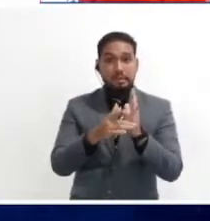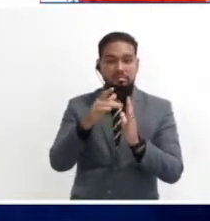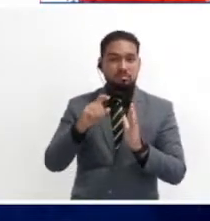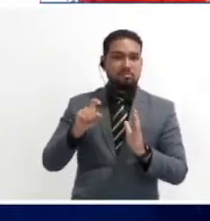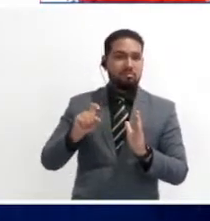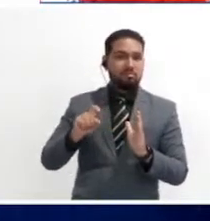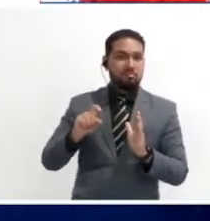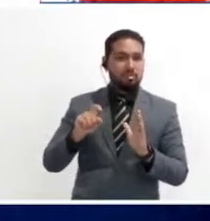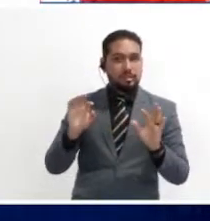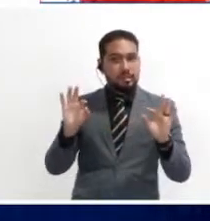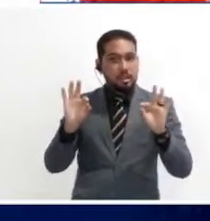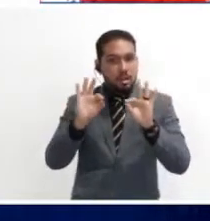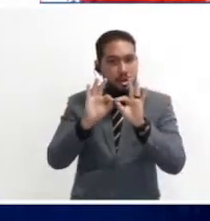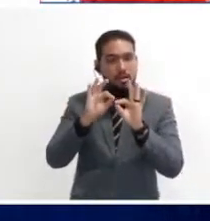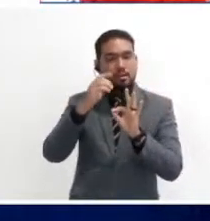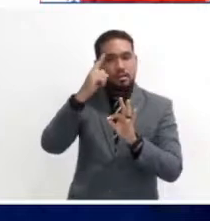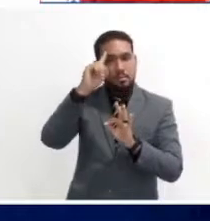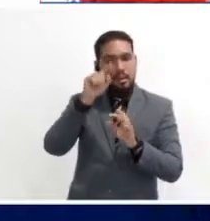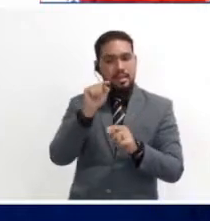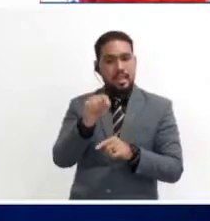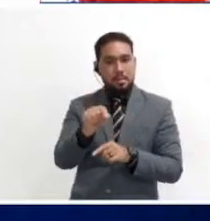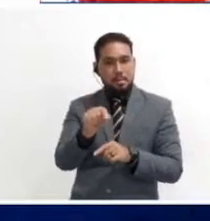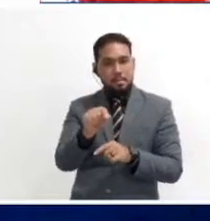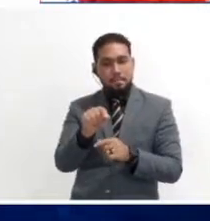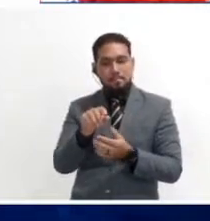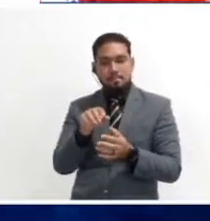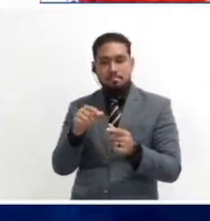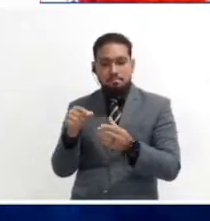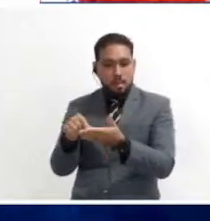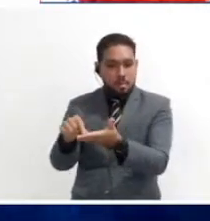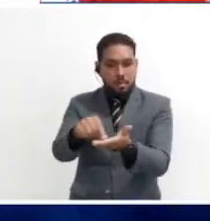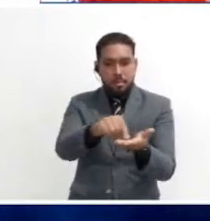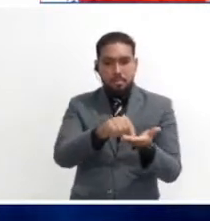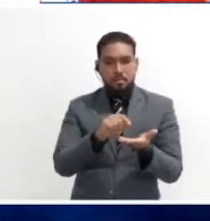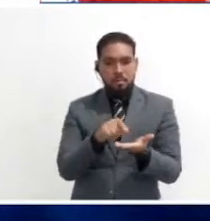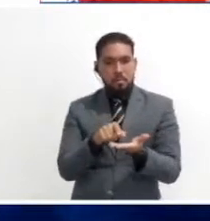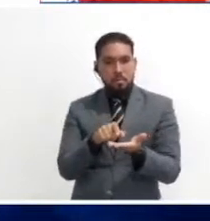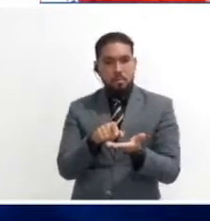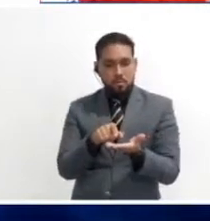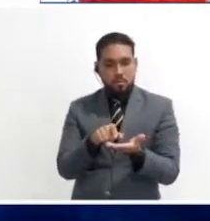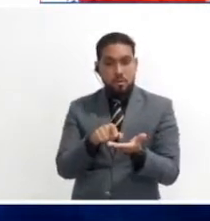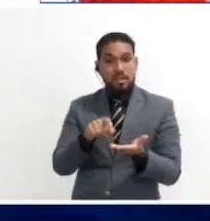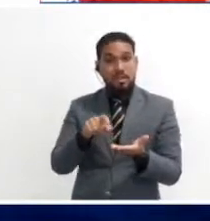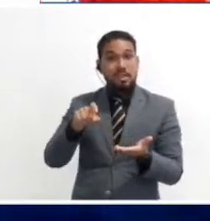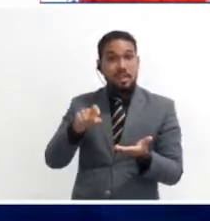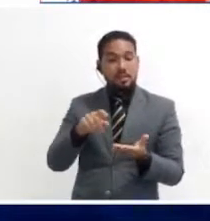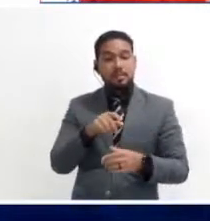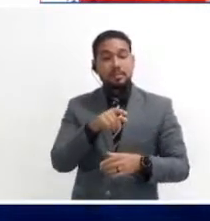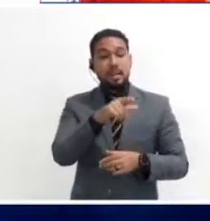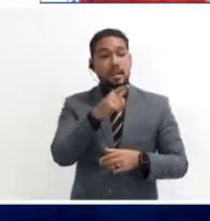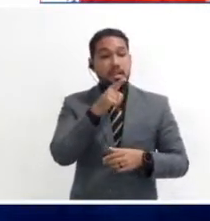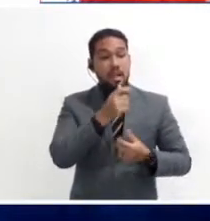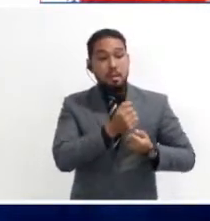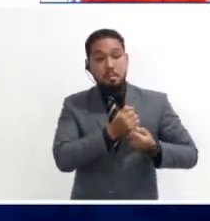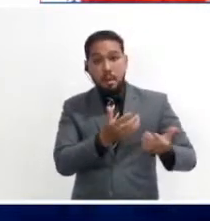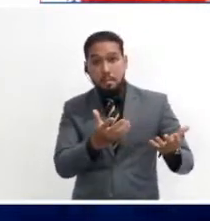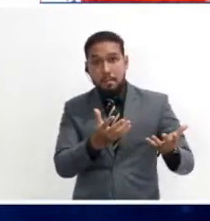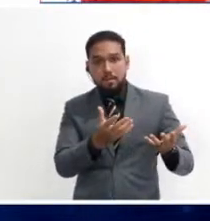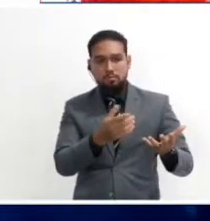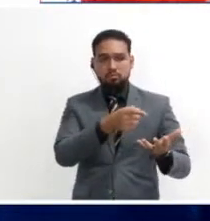critical to find the right suppliers that can give you the substrate that you want. And there's not a whole lot